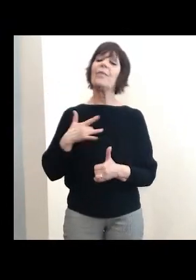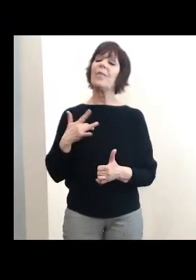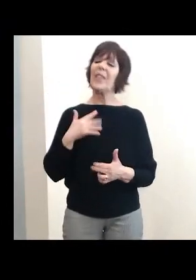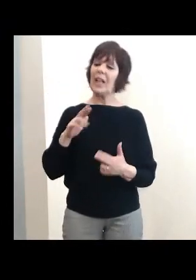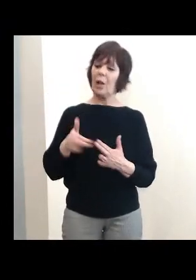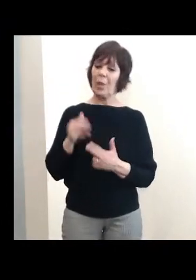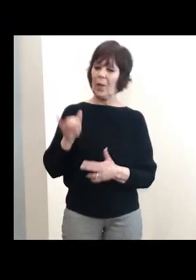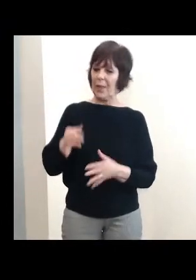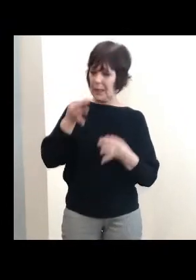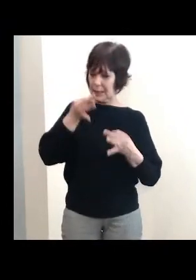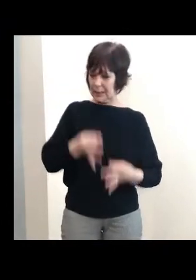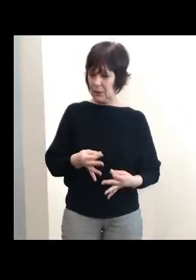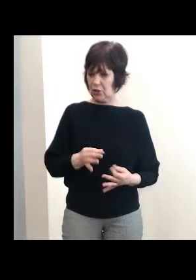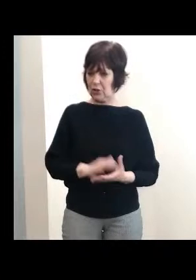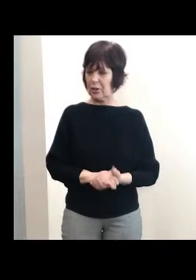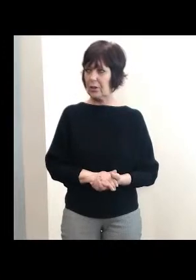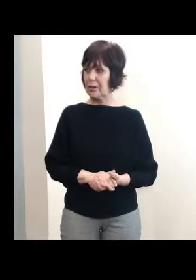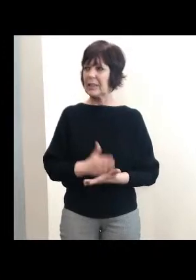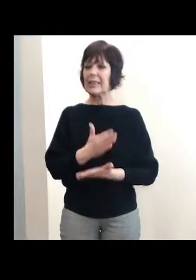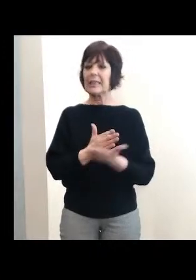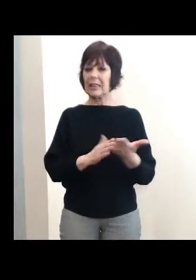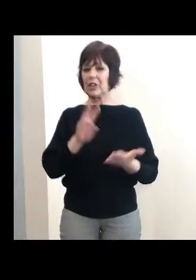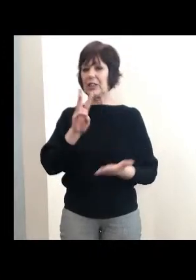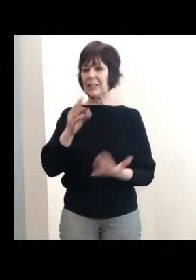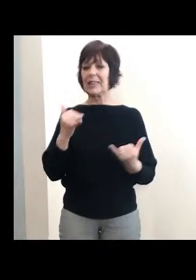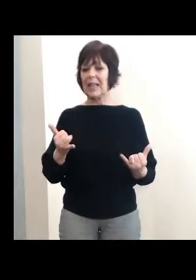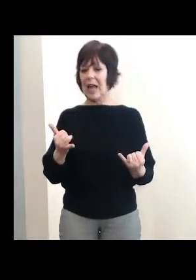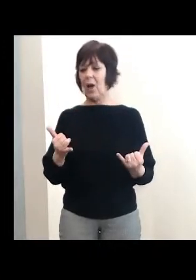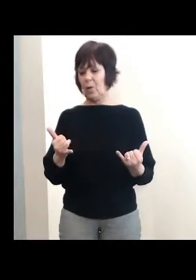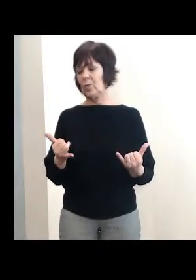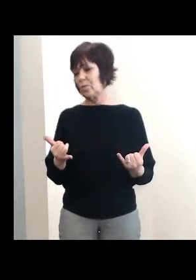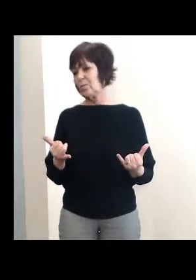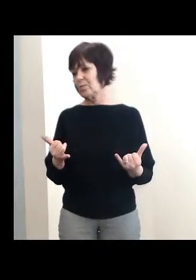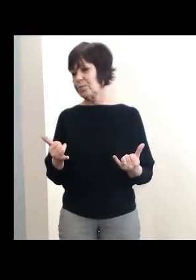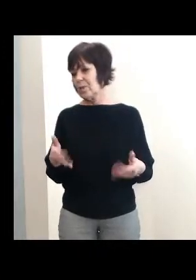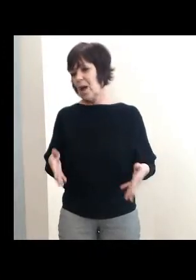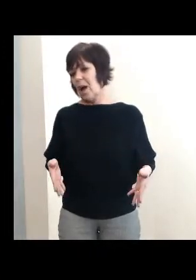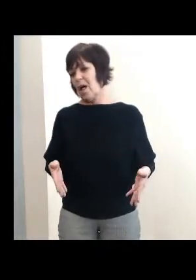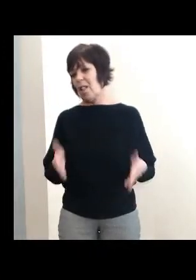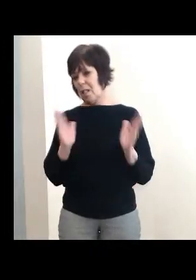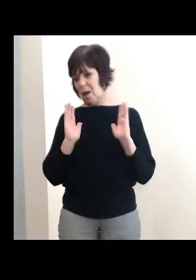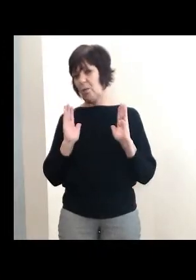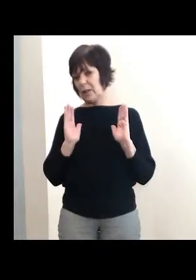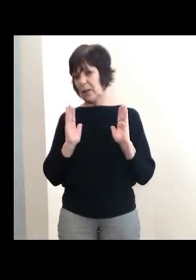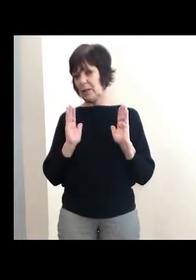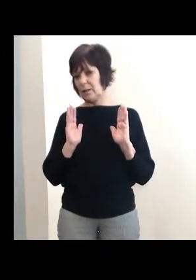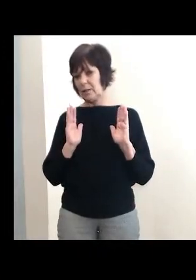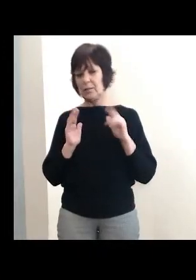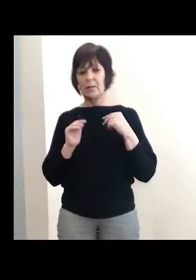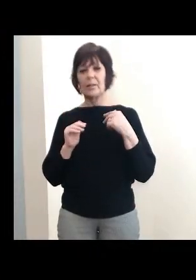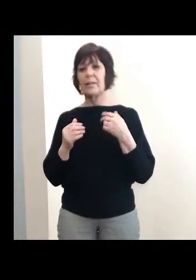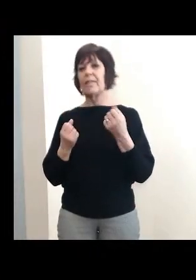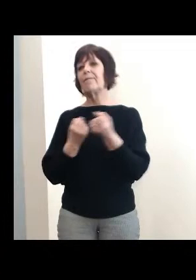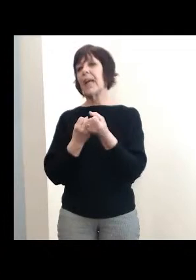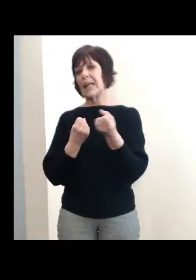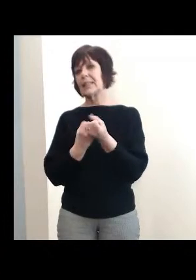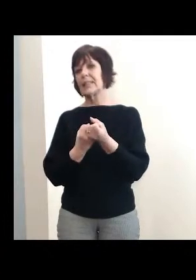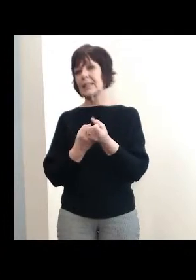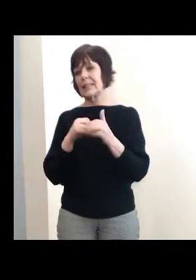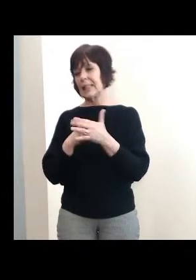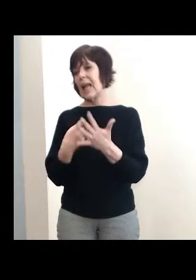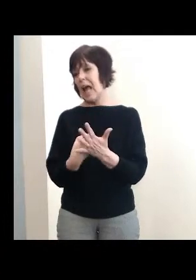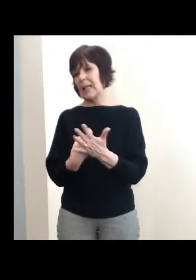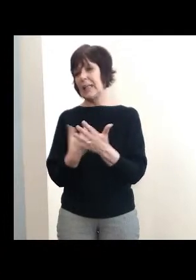that decision of Section 6 to now opt in to allowing fans even in hockey